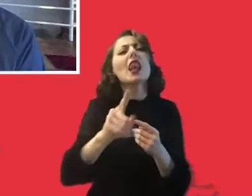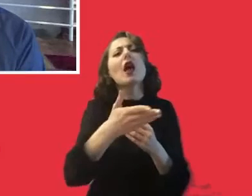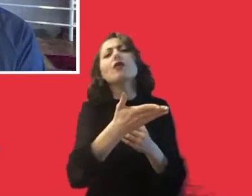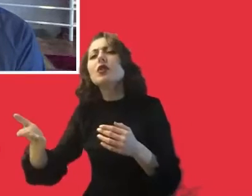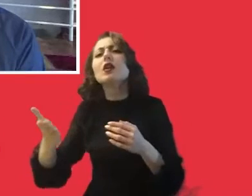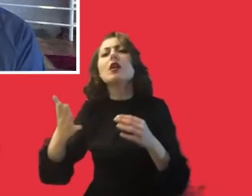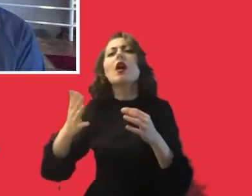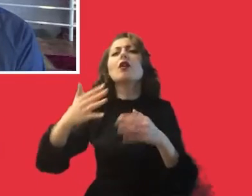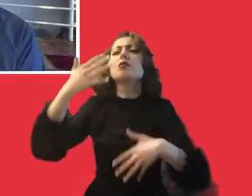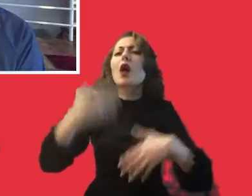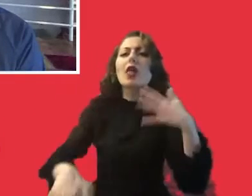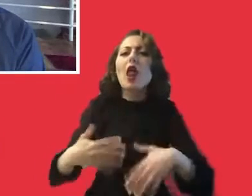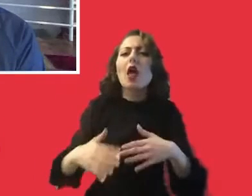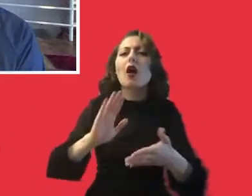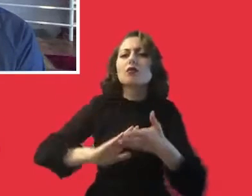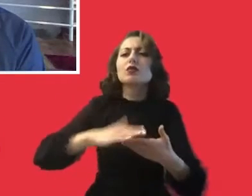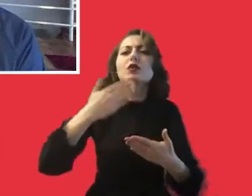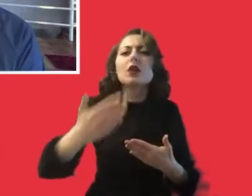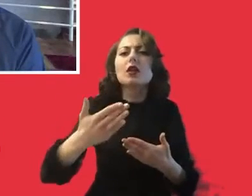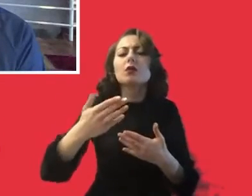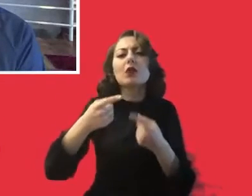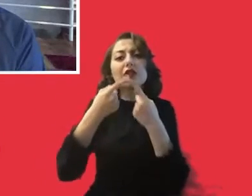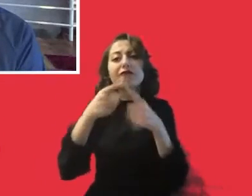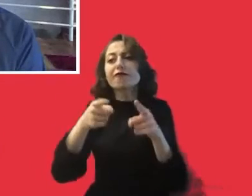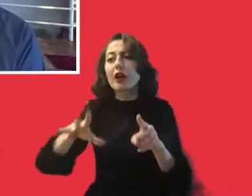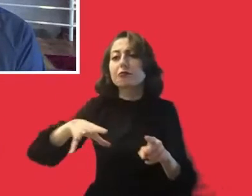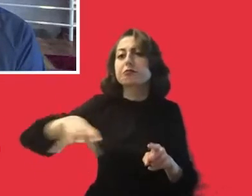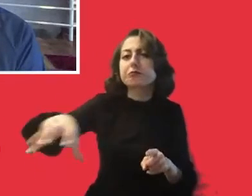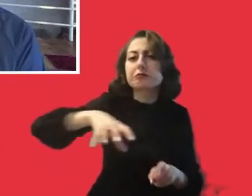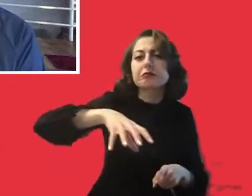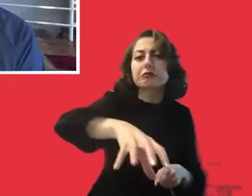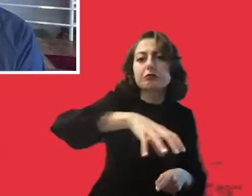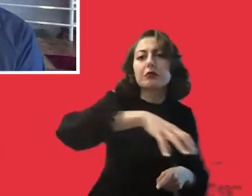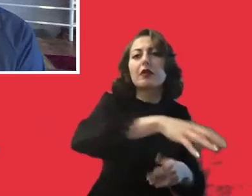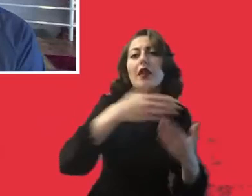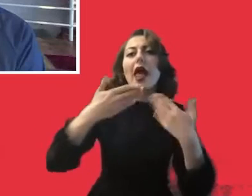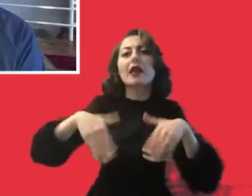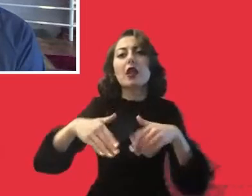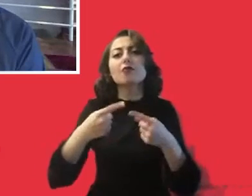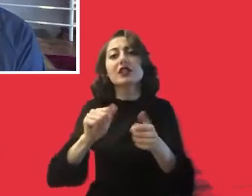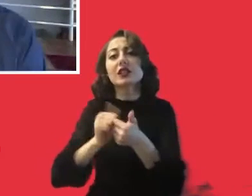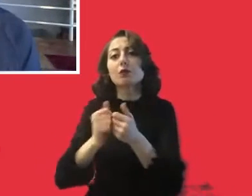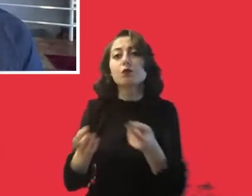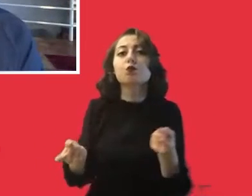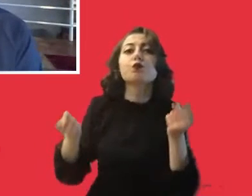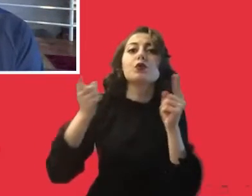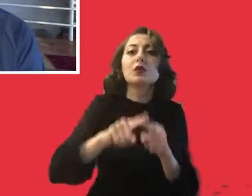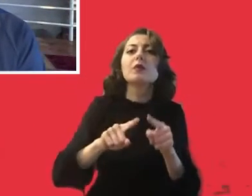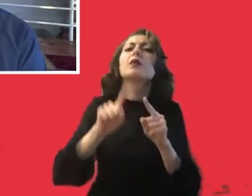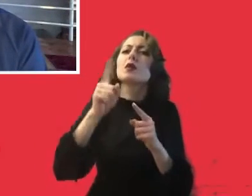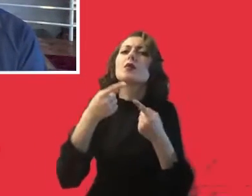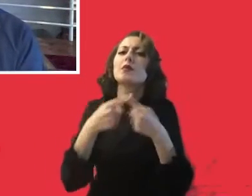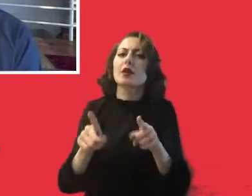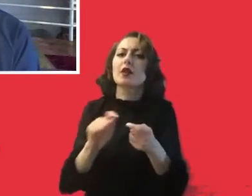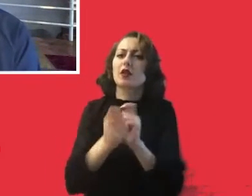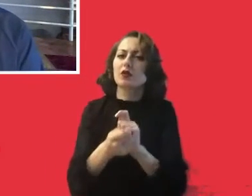thousands of disabled people from different disabled groups. We are bringing them together with the